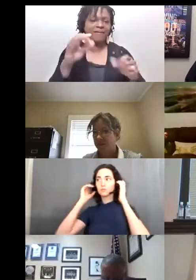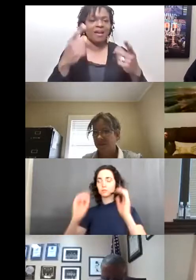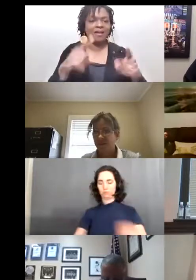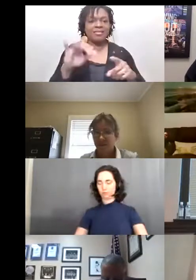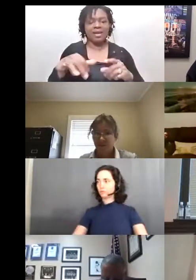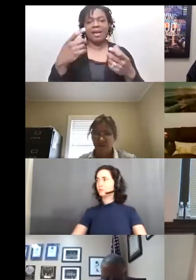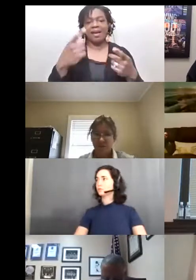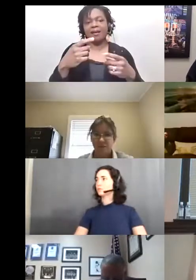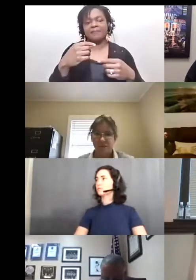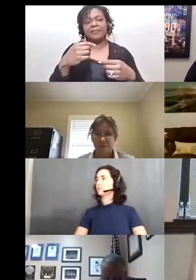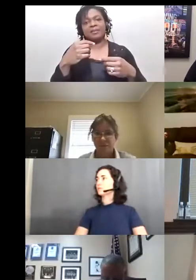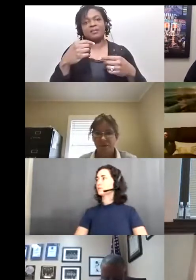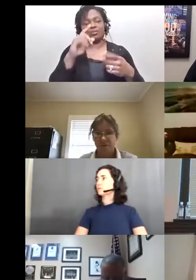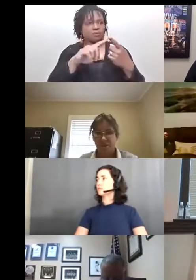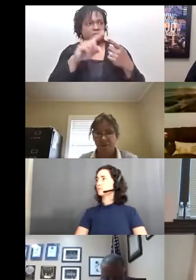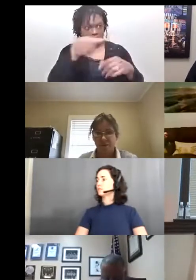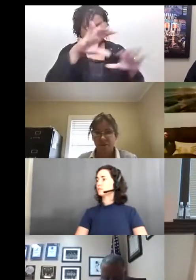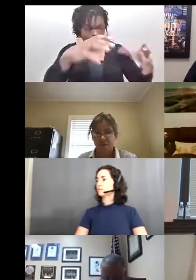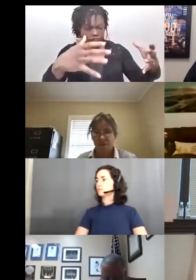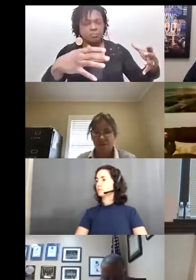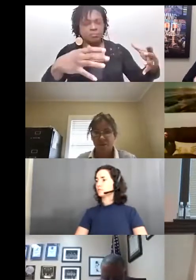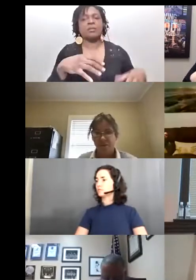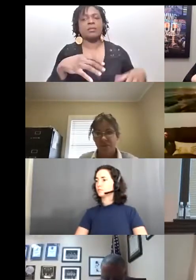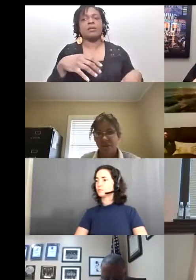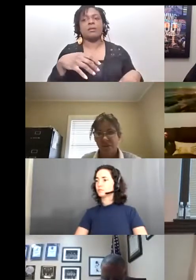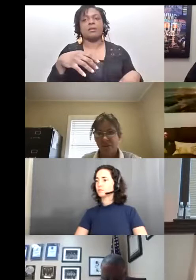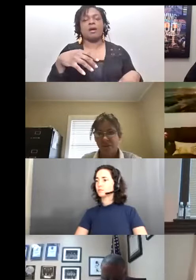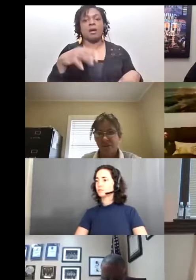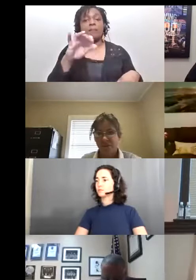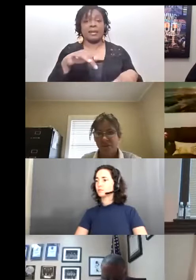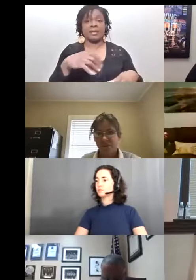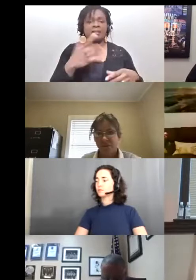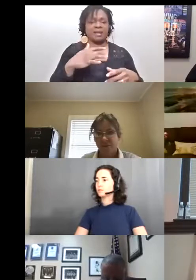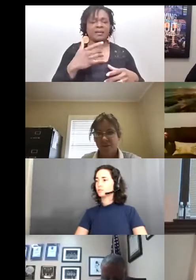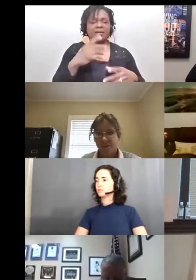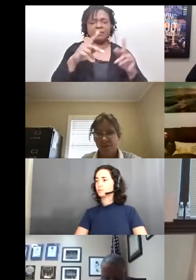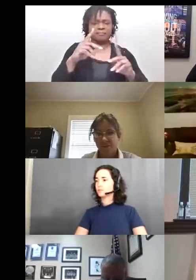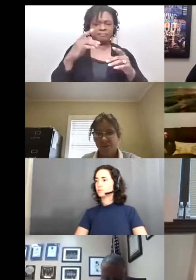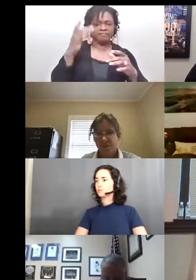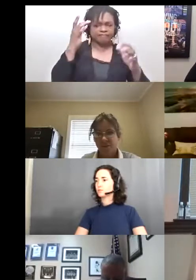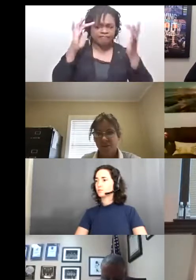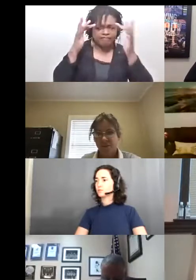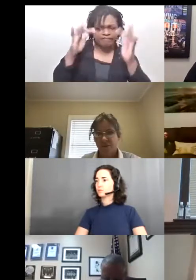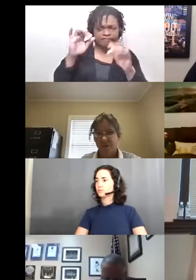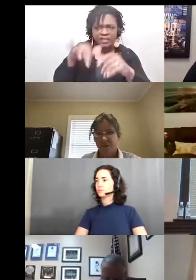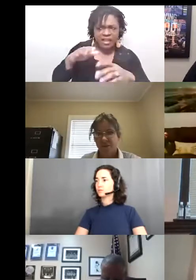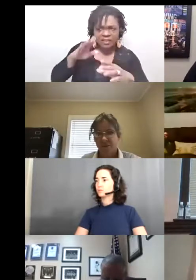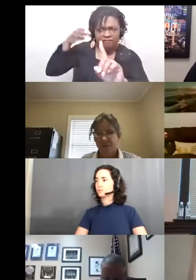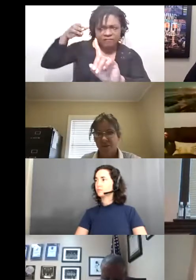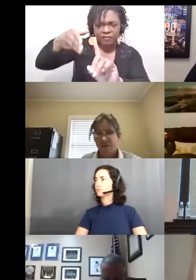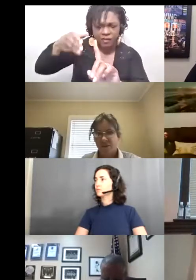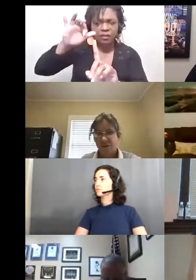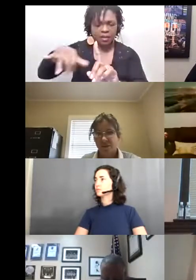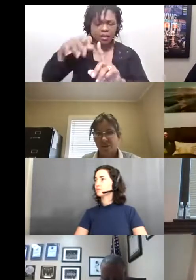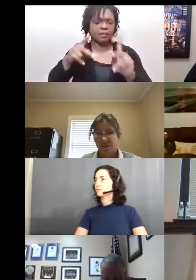society. And what we're seeing is that traffickers target people with disabilities in order to psychologically coerce and